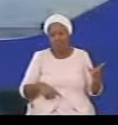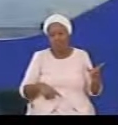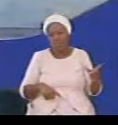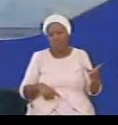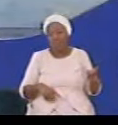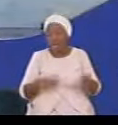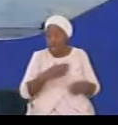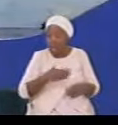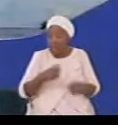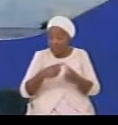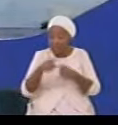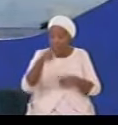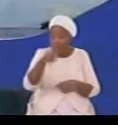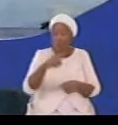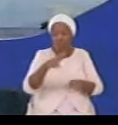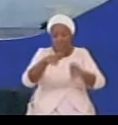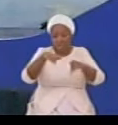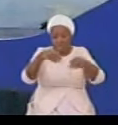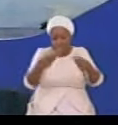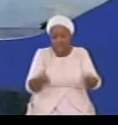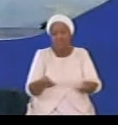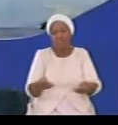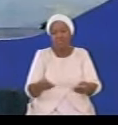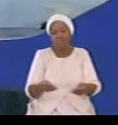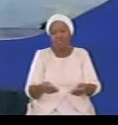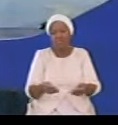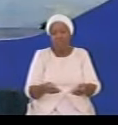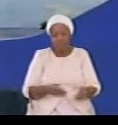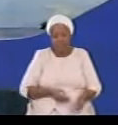And you give honestly,